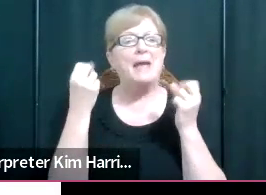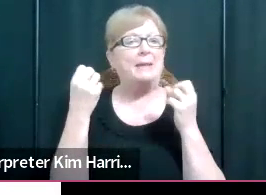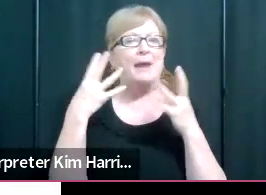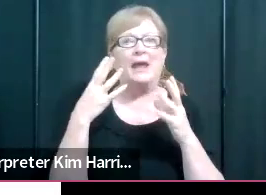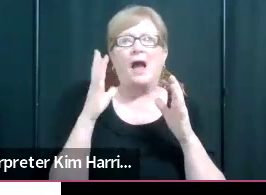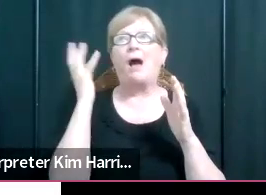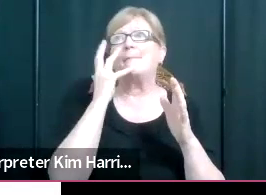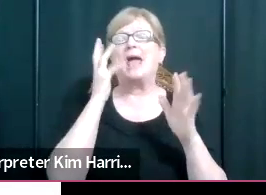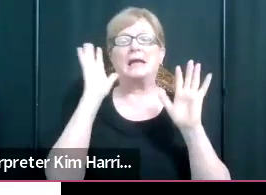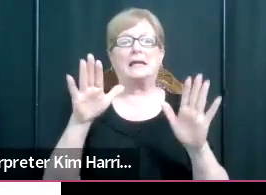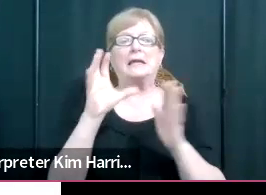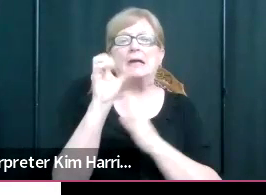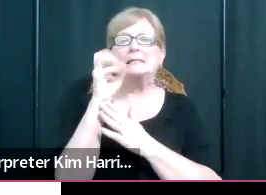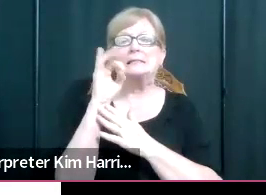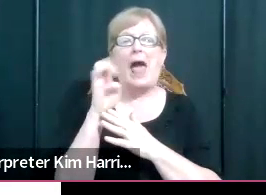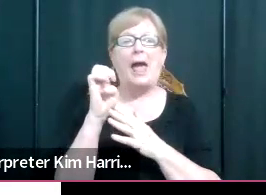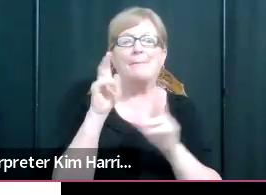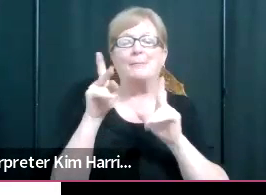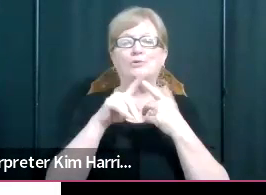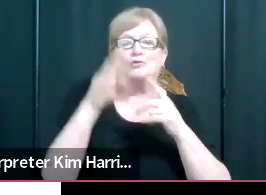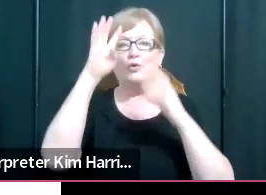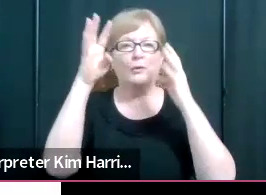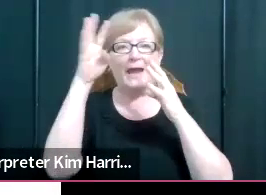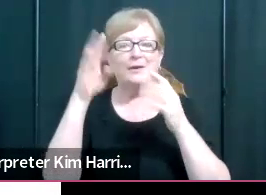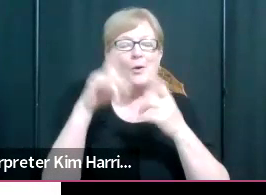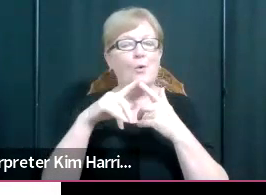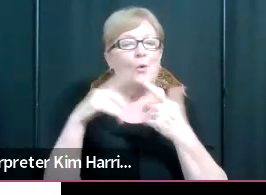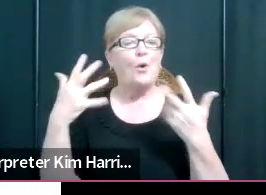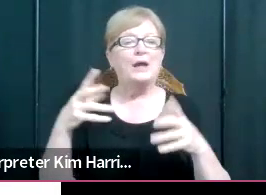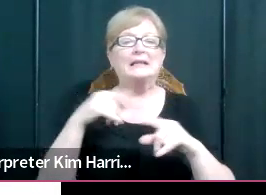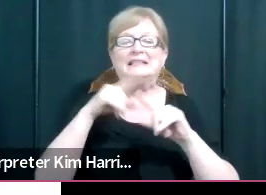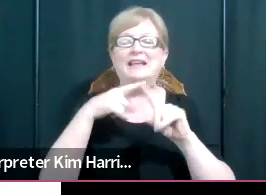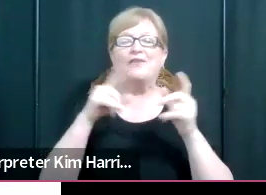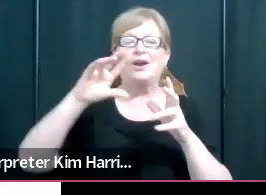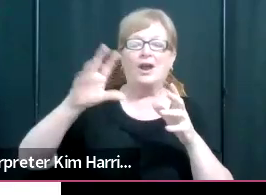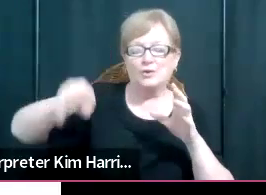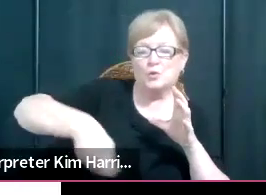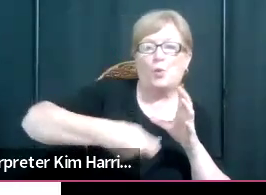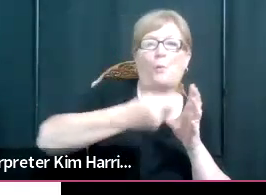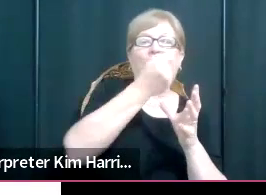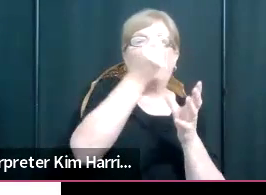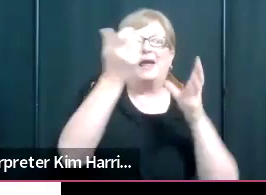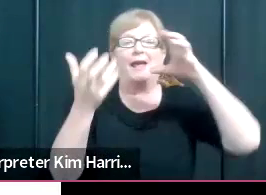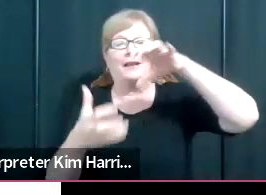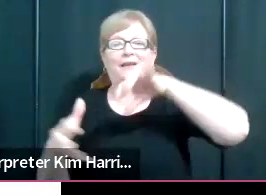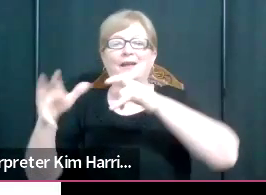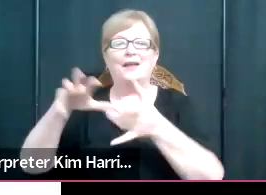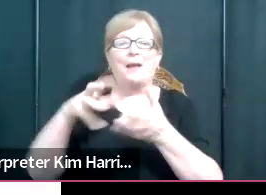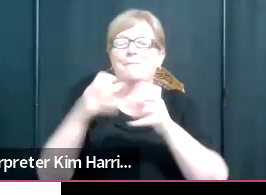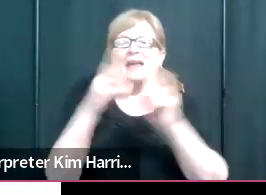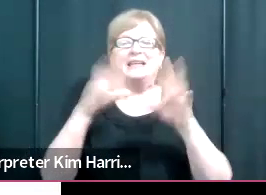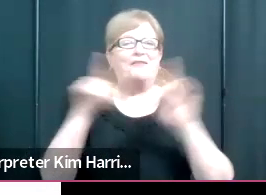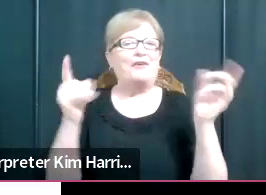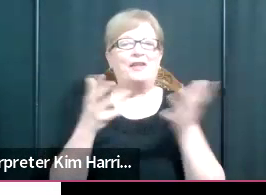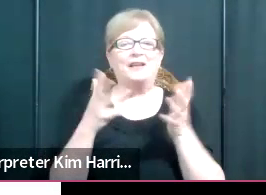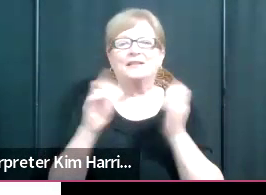slime creators out there, and they do different interactions with them and scooping and all kinds of neat things. Folks